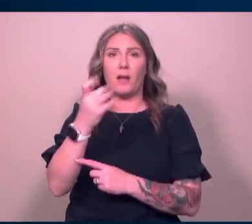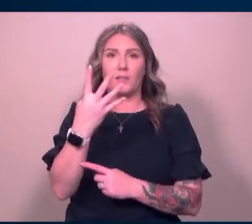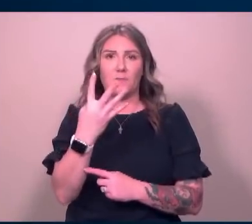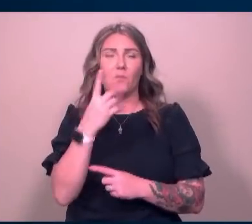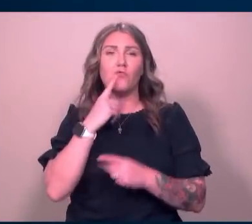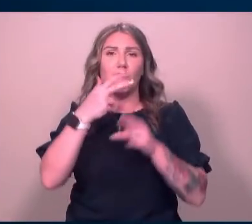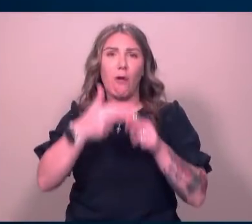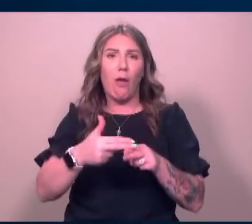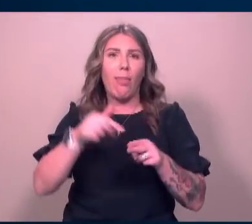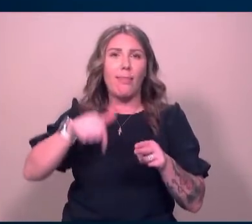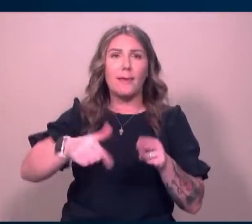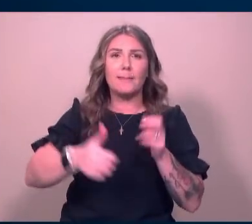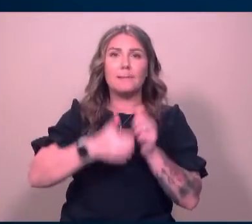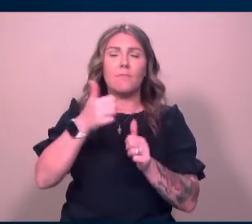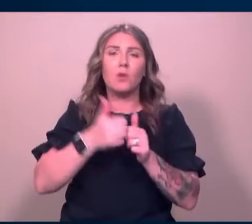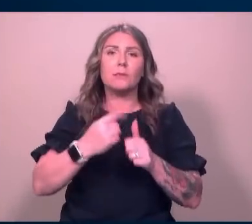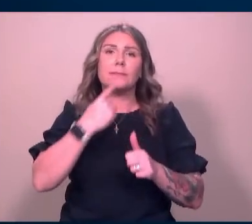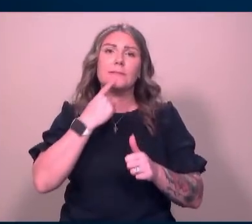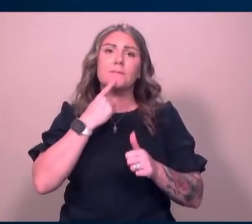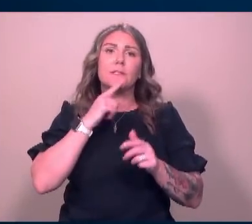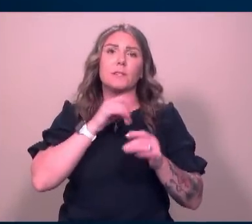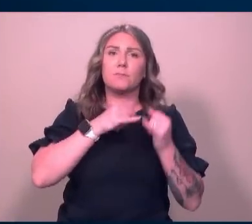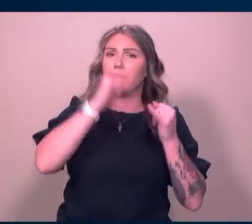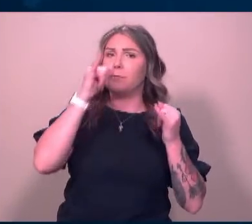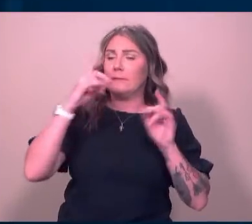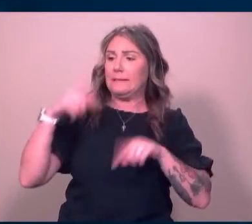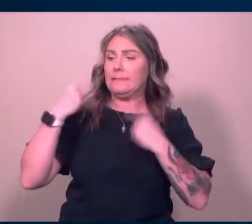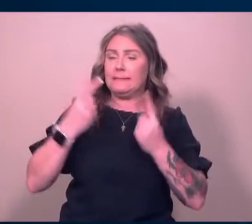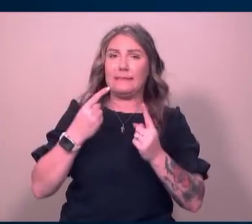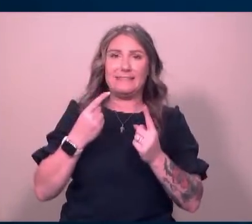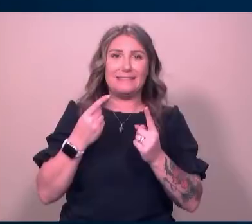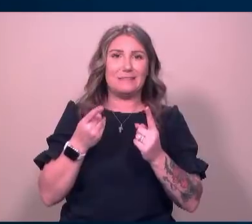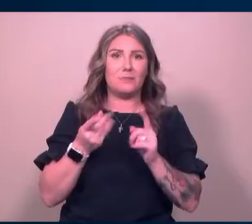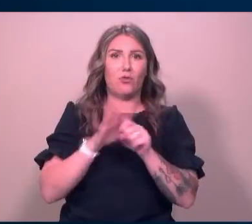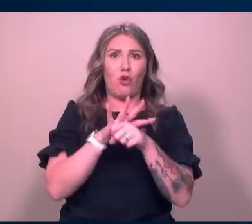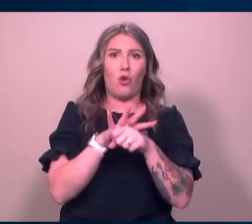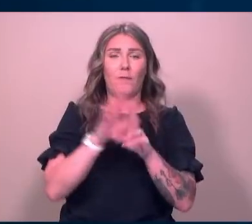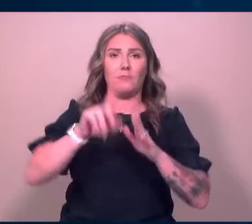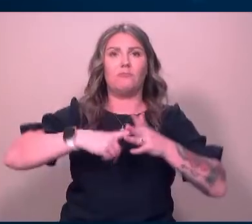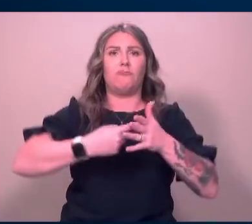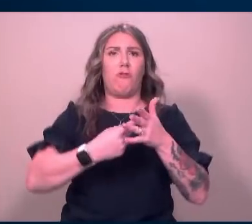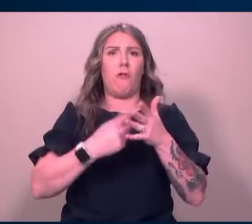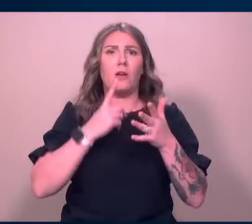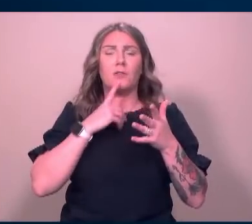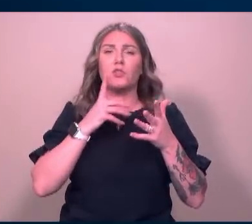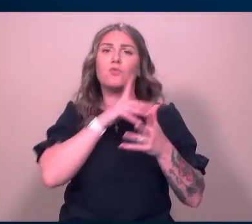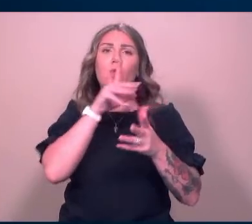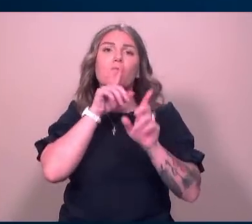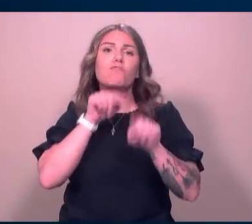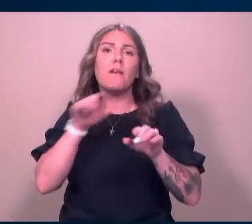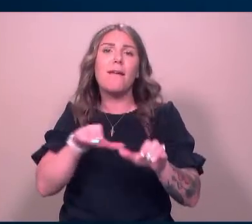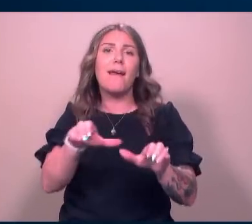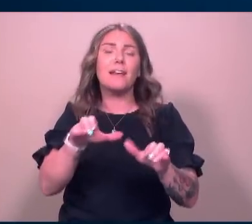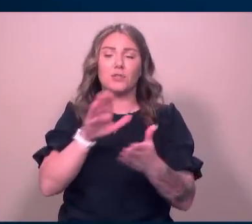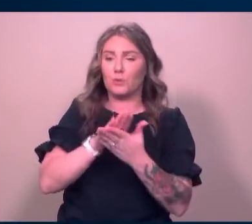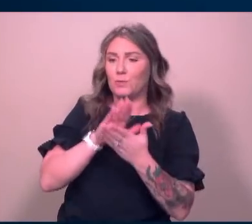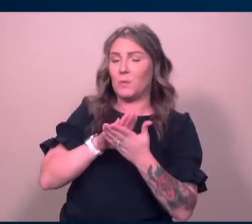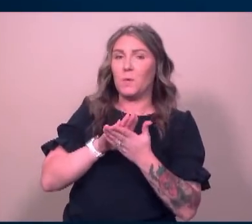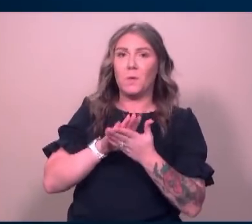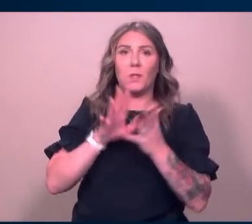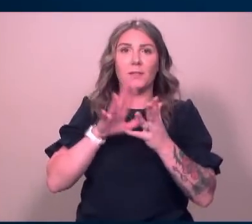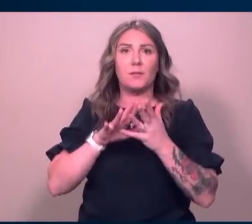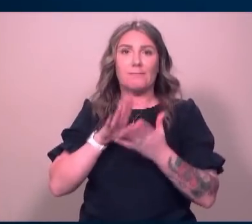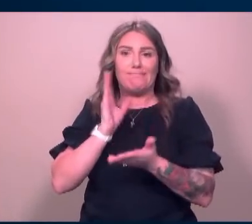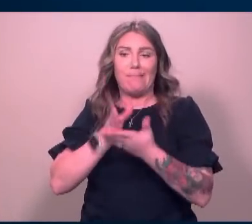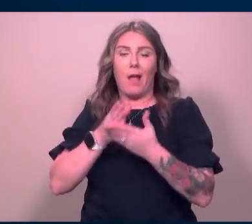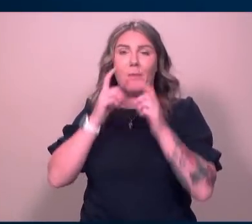calling this the most severe surge since the pandemic began. So what is your reaction to schools doing away with mask